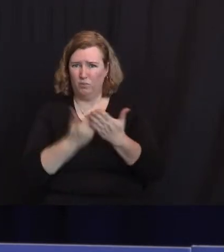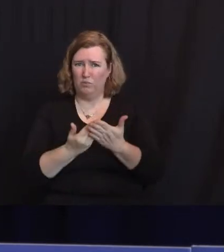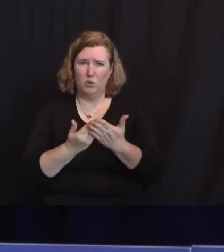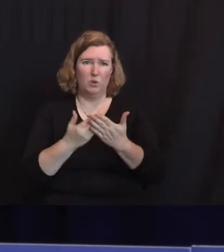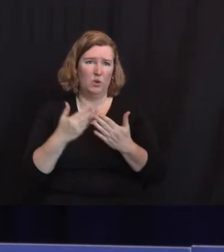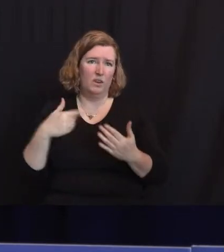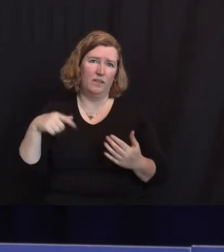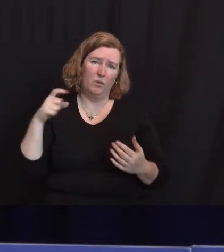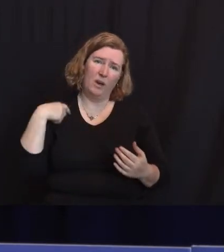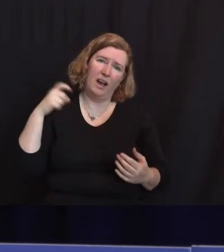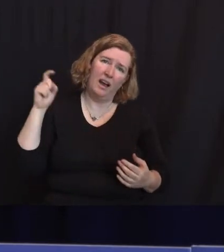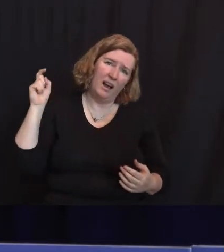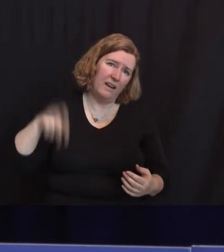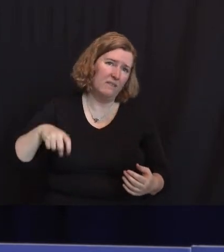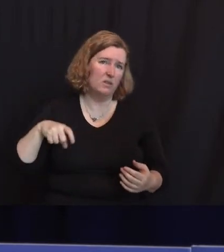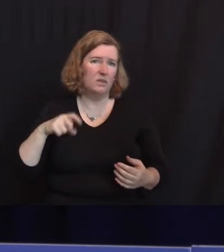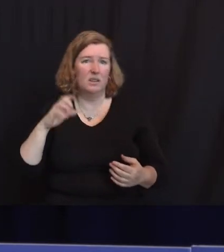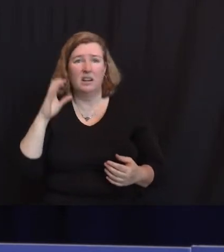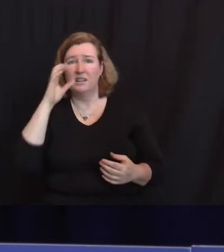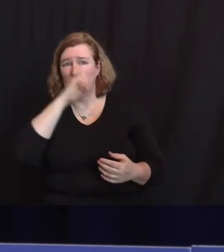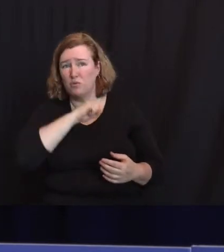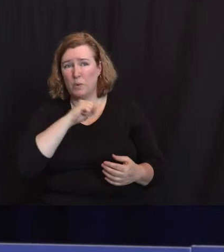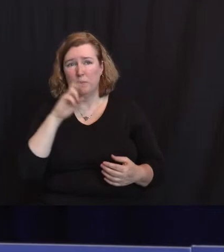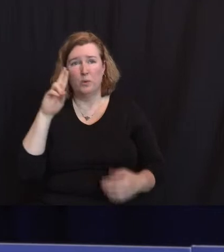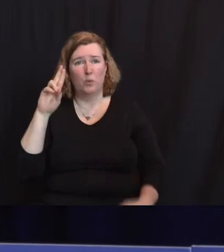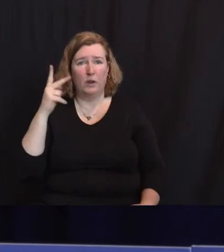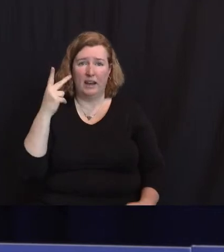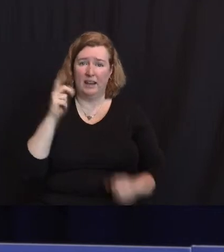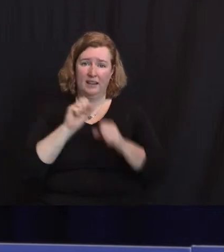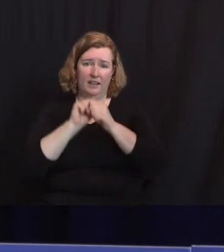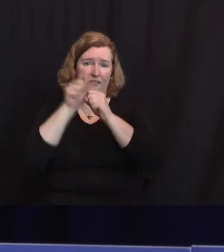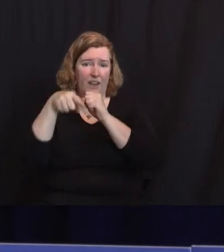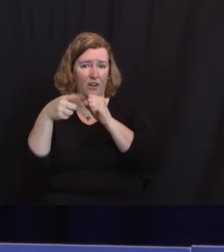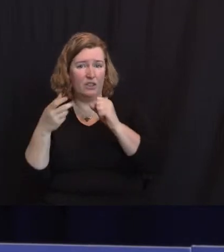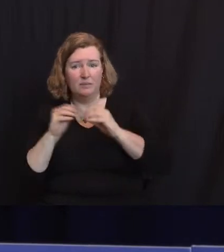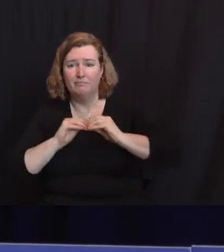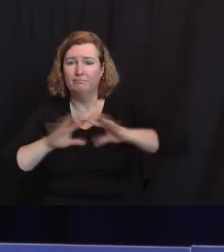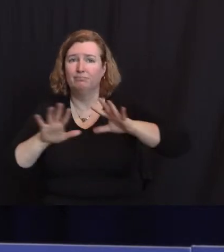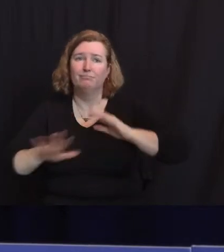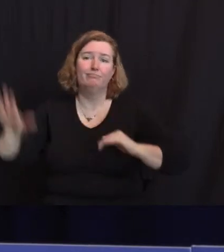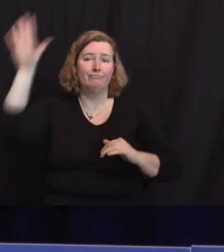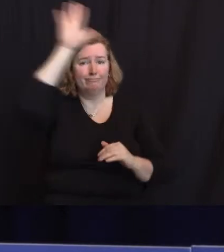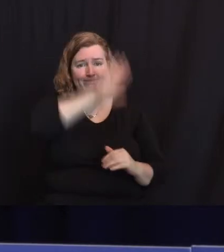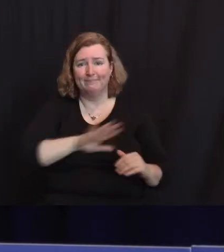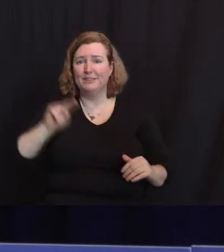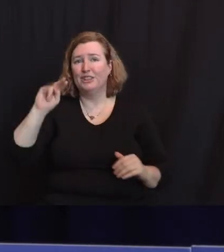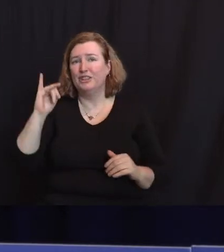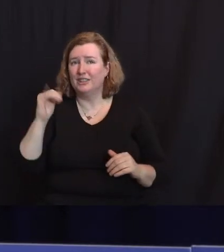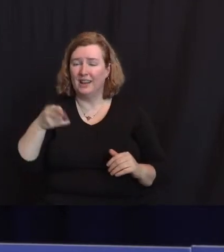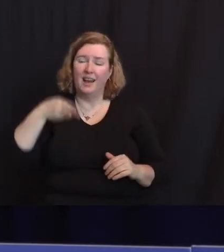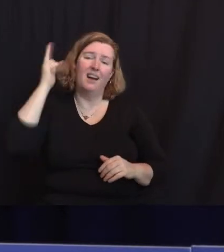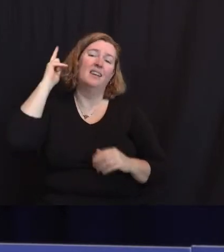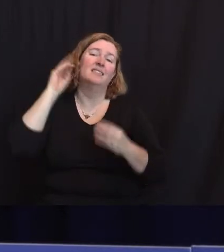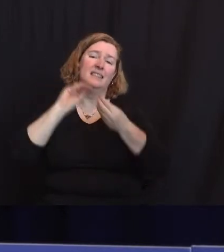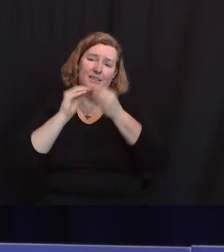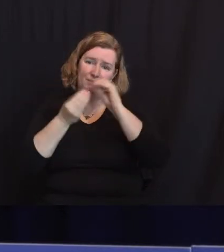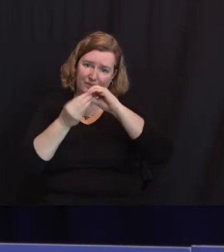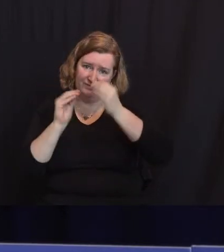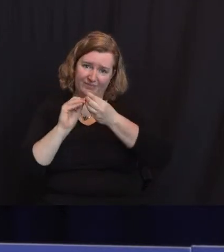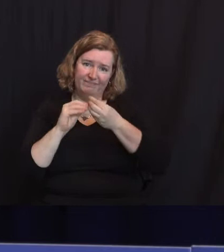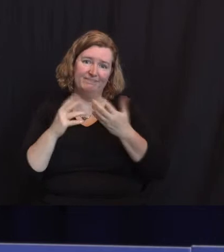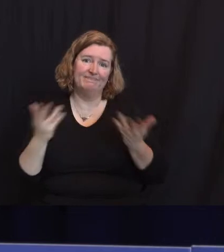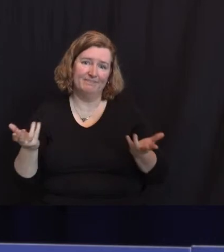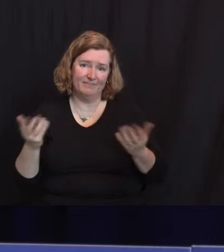assumption, particularly that the UK variant is throughout our state in high numbers. At the